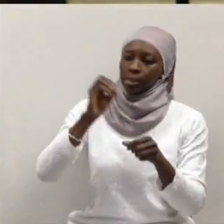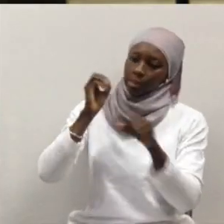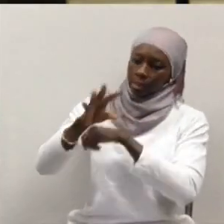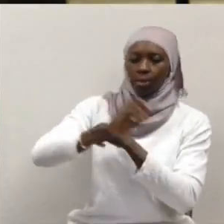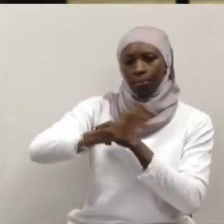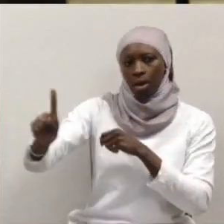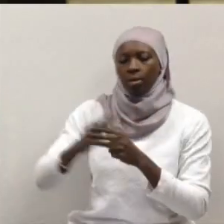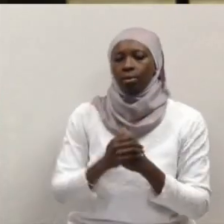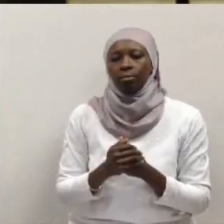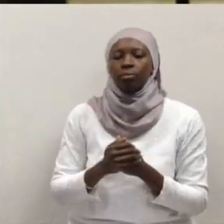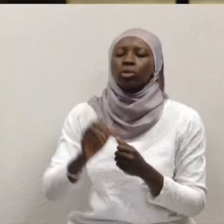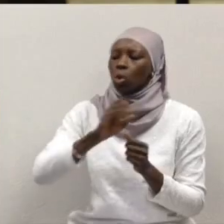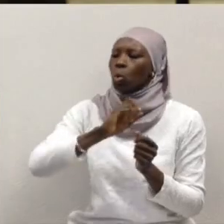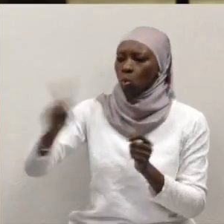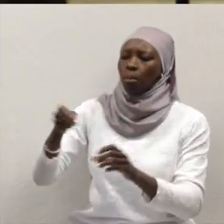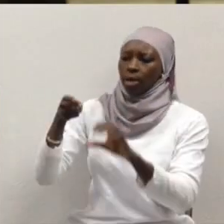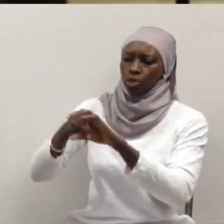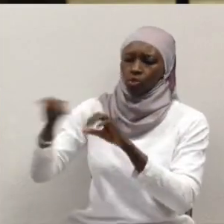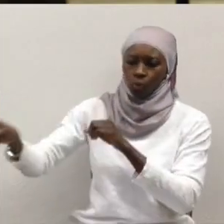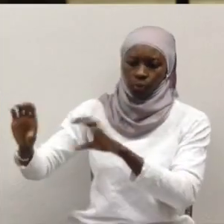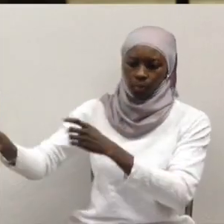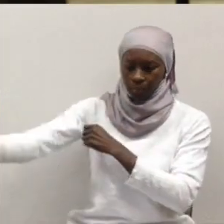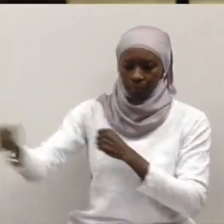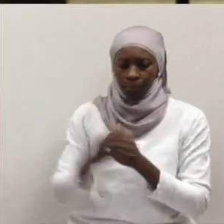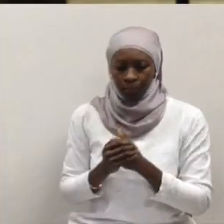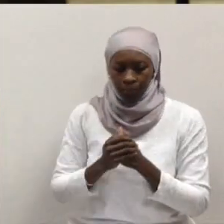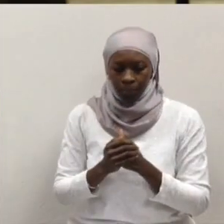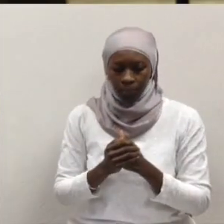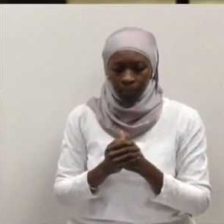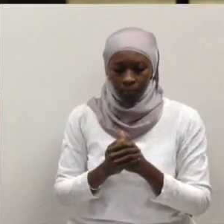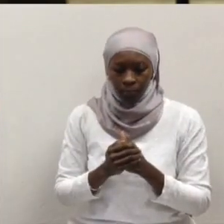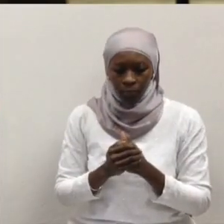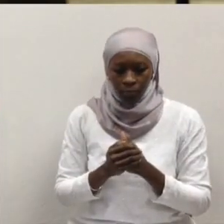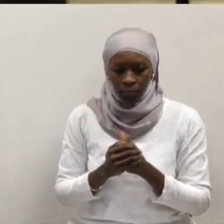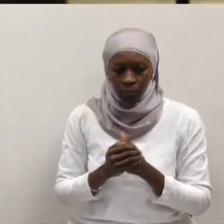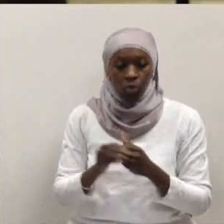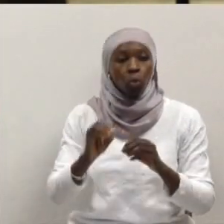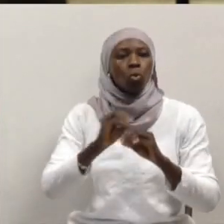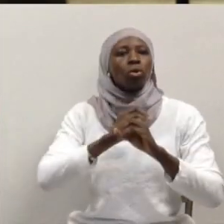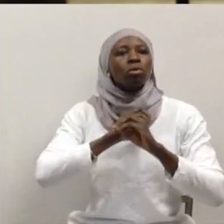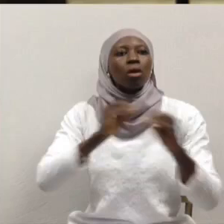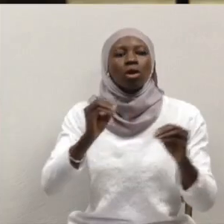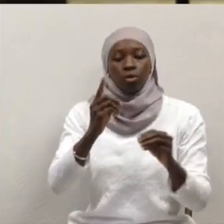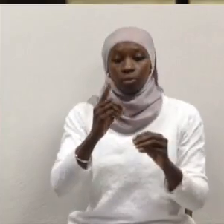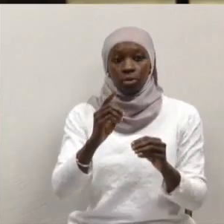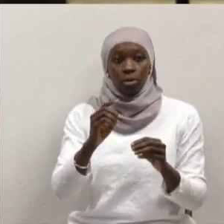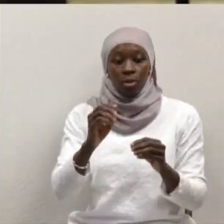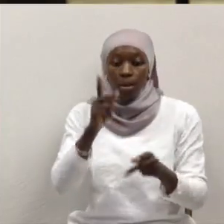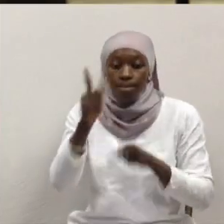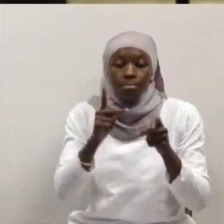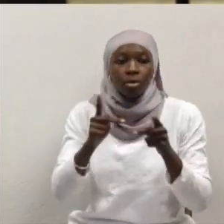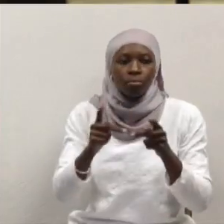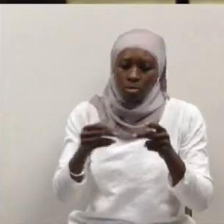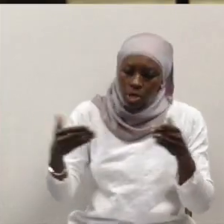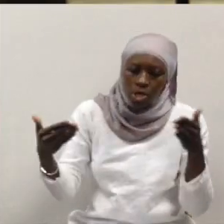his name. So he told him, go back and join him. So none of the new Muslims who are coming to join the